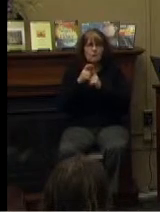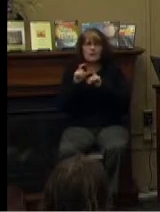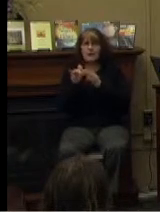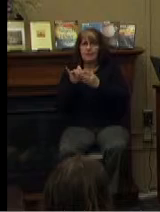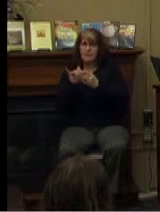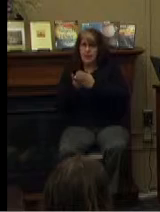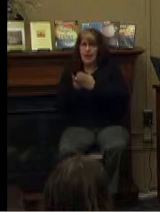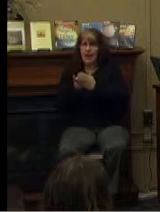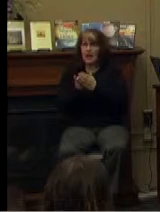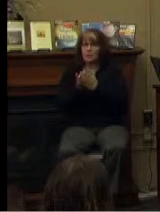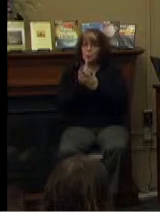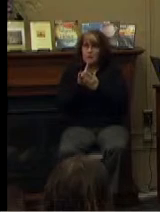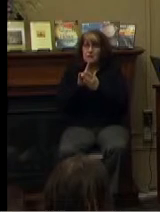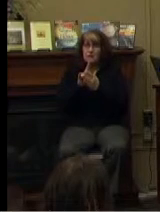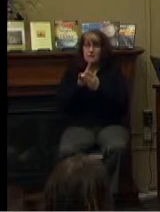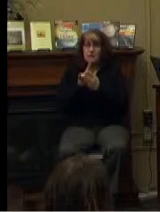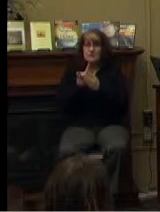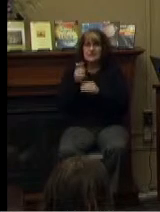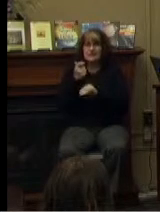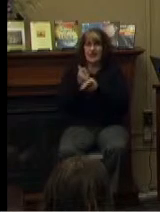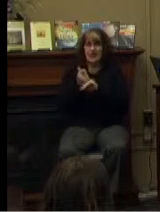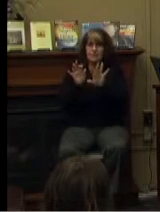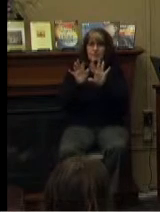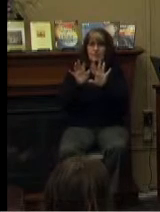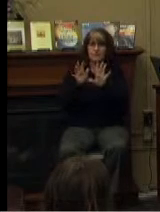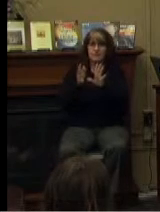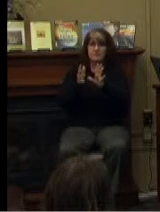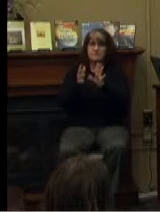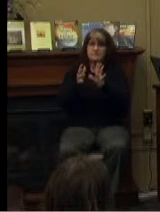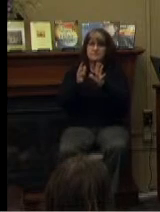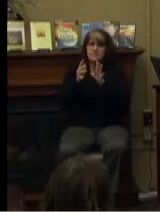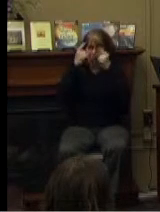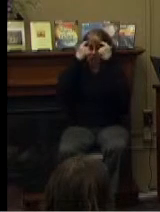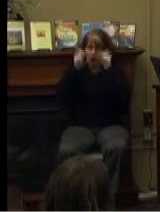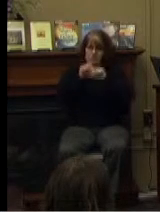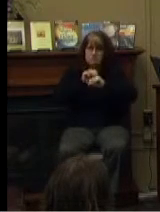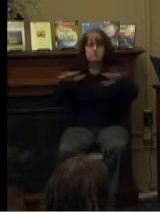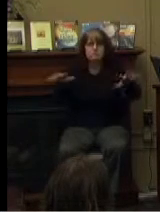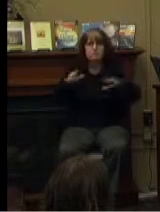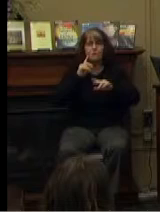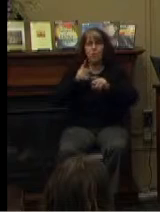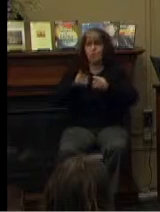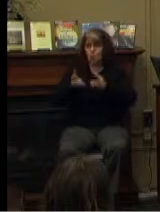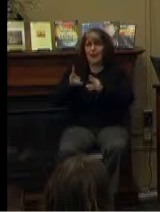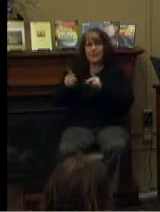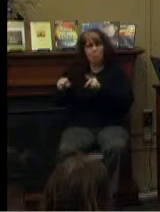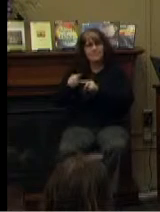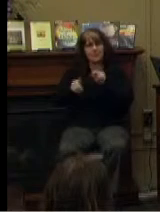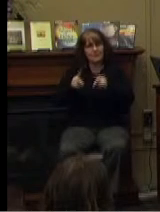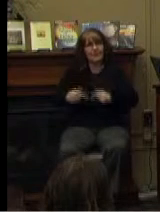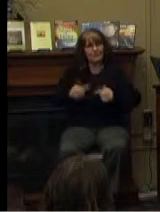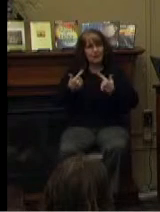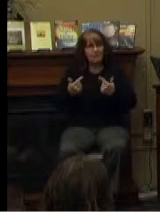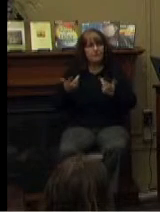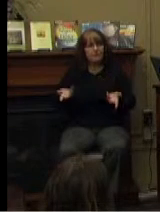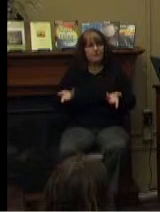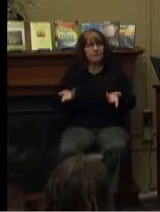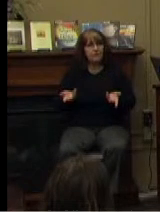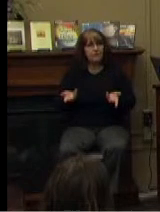of life that these people endure and have. So now with this frame that the deficit is